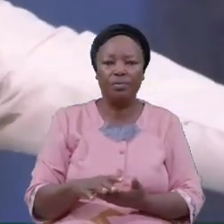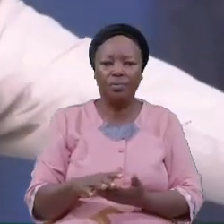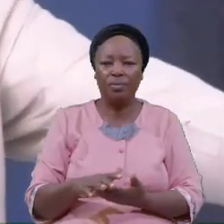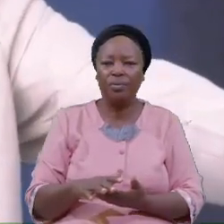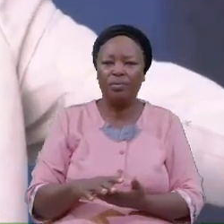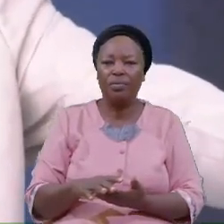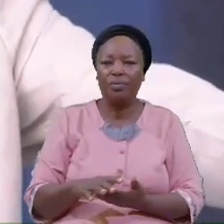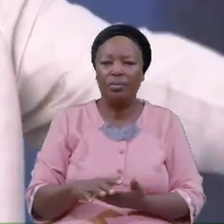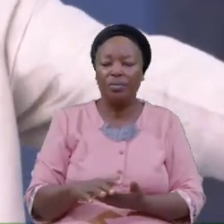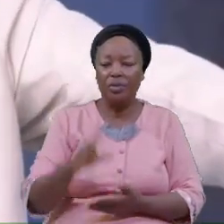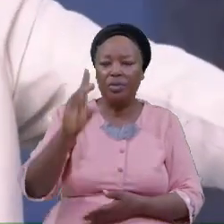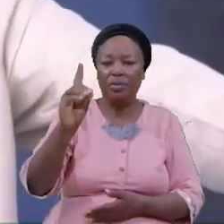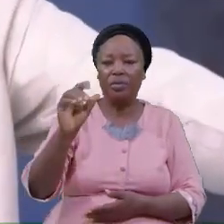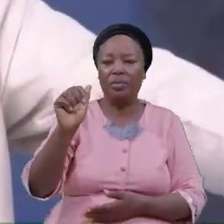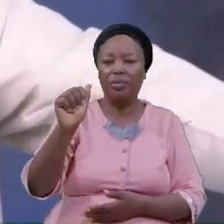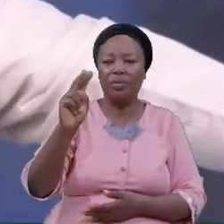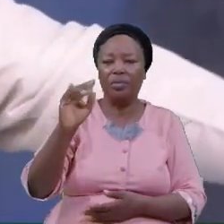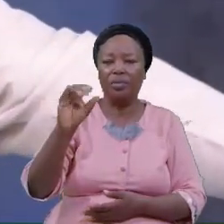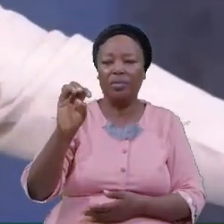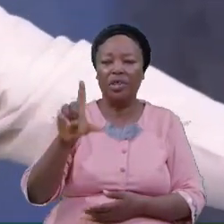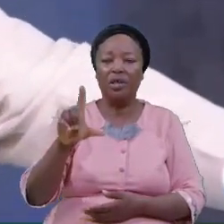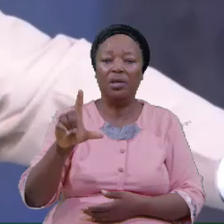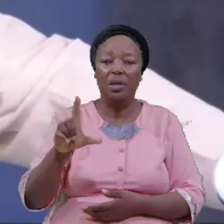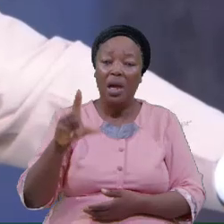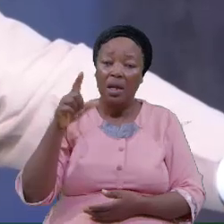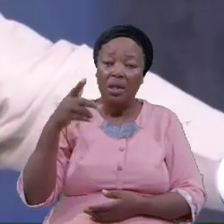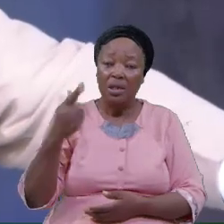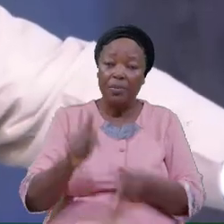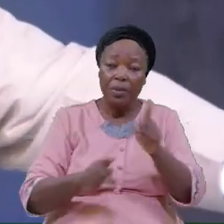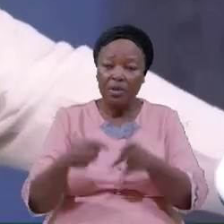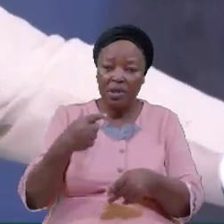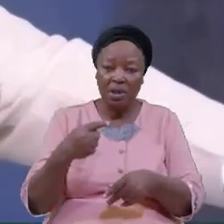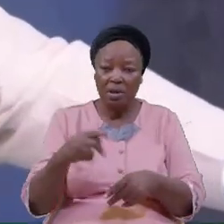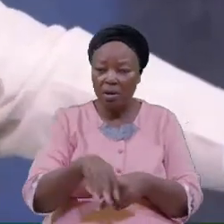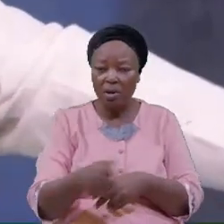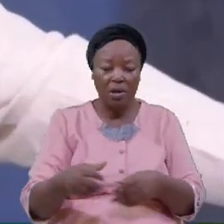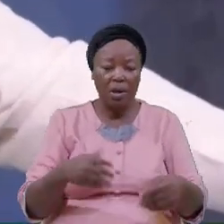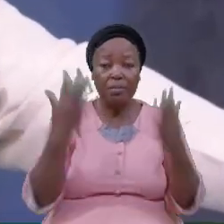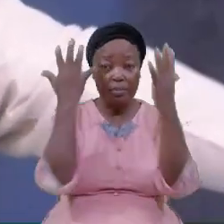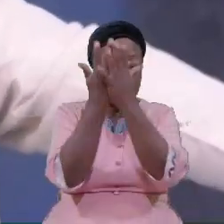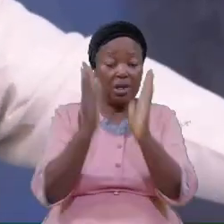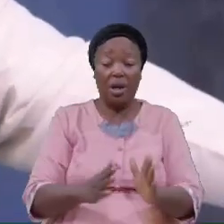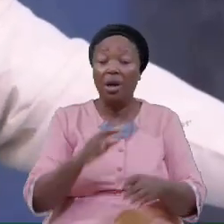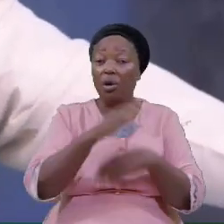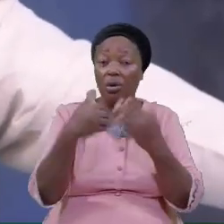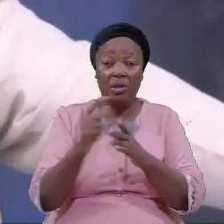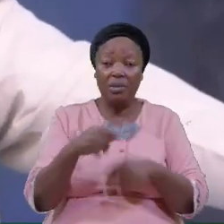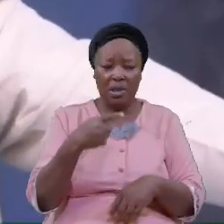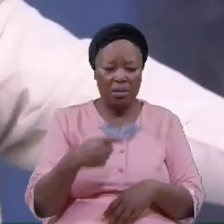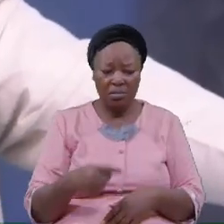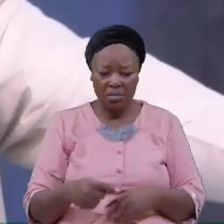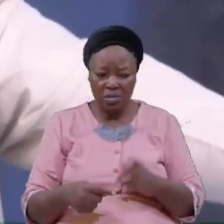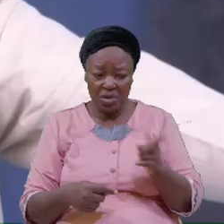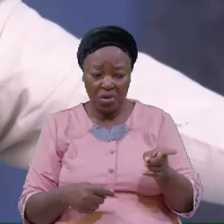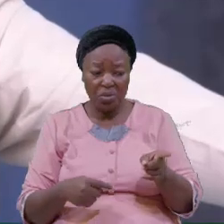Daniel. The people said, those other presidents and competitors, they said, you'll not find anything